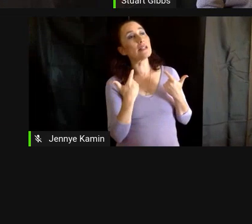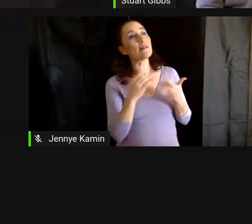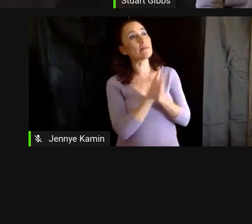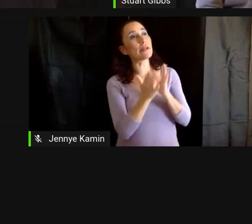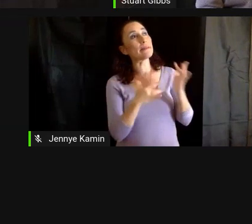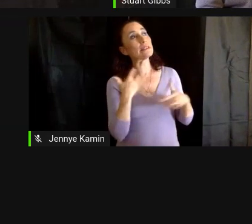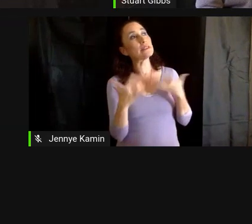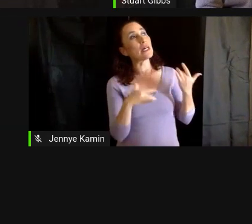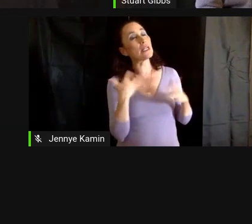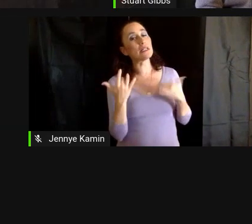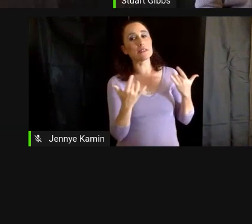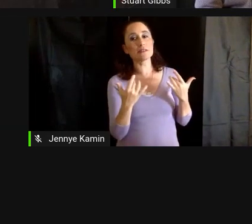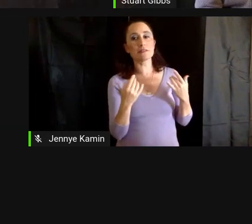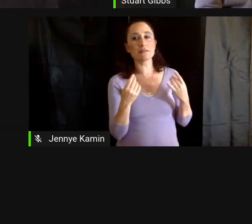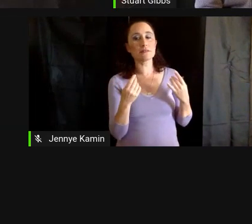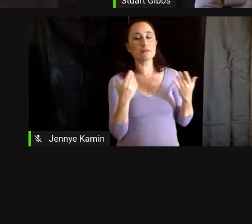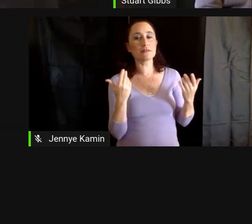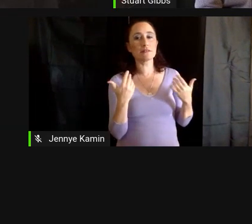And then